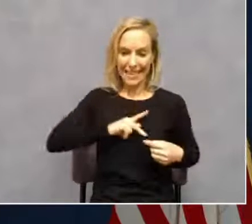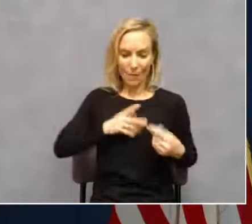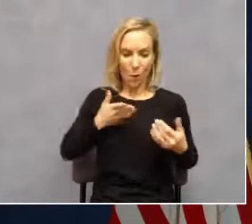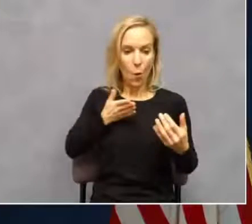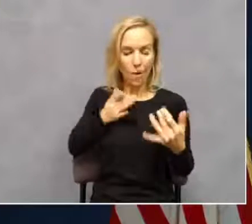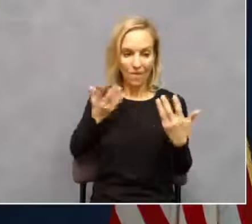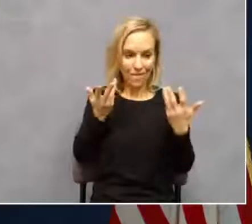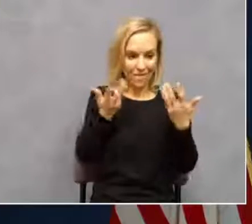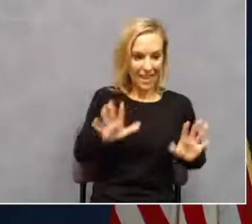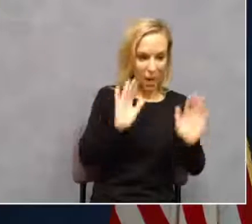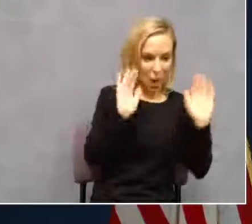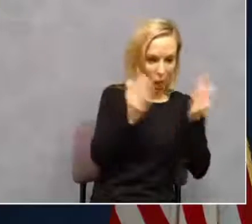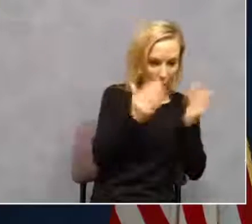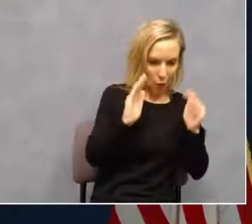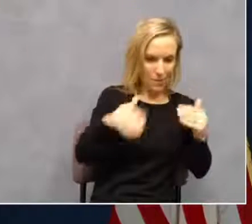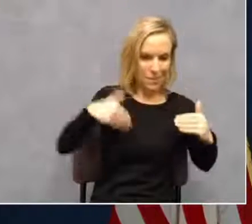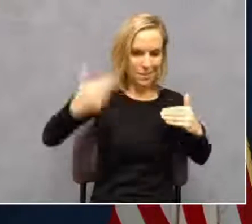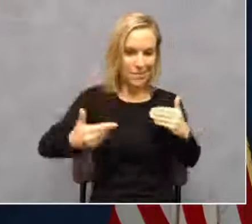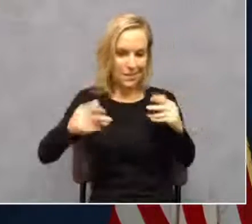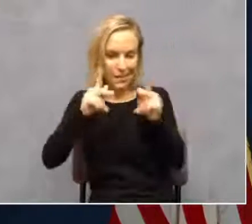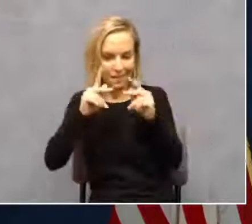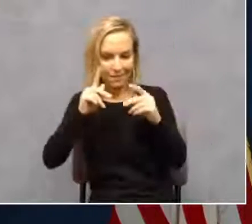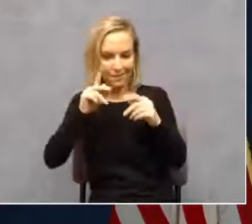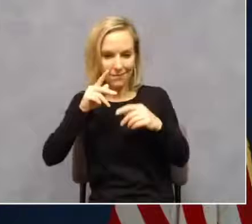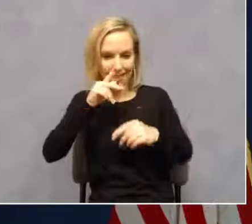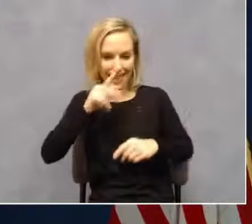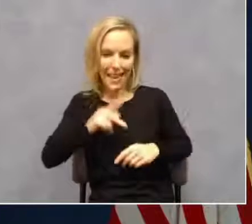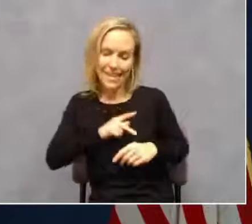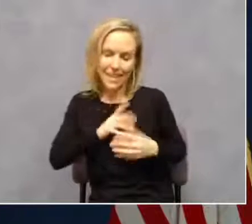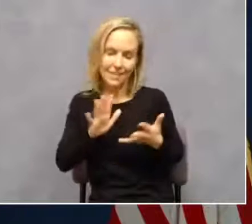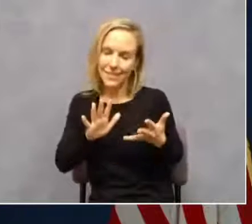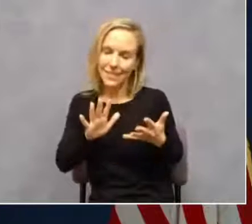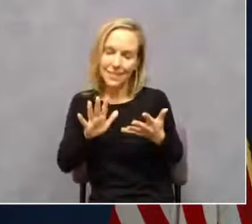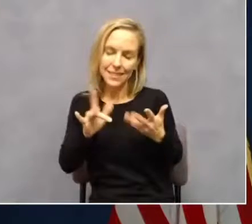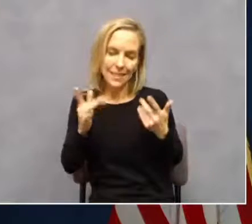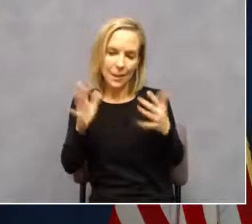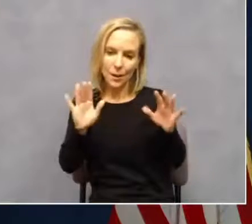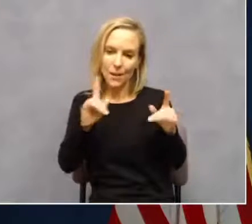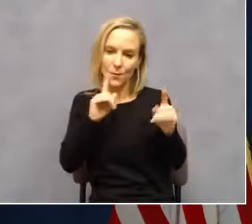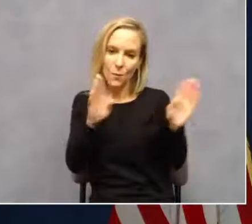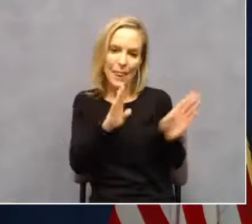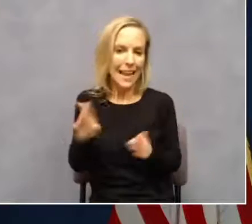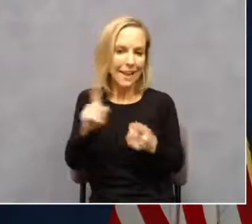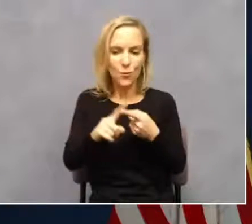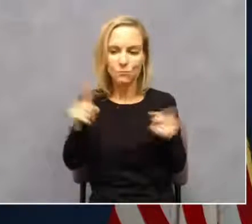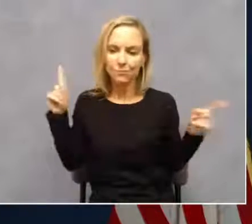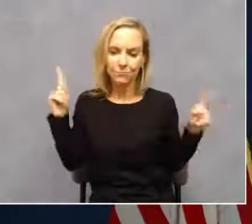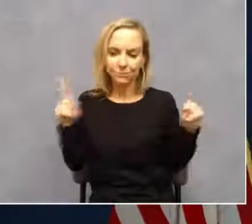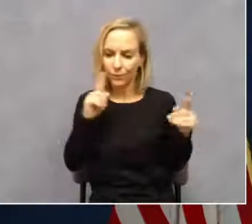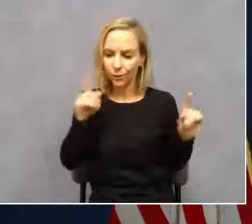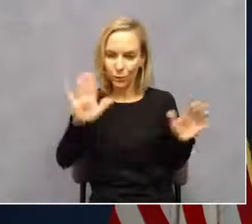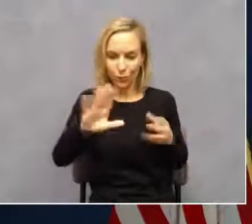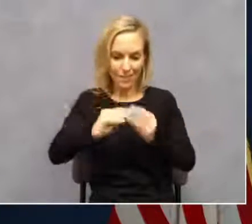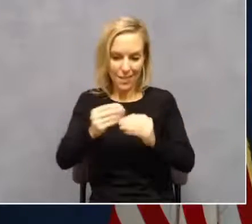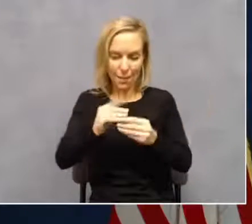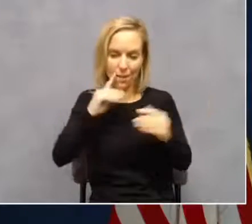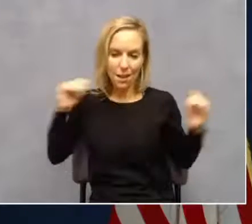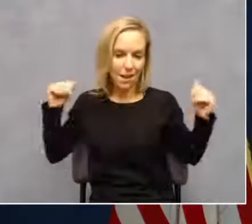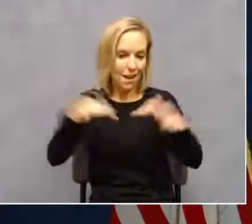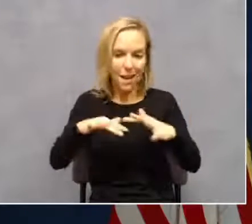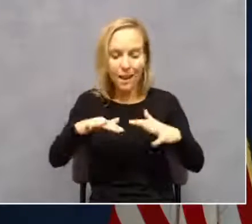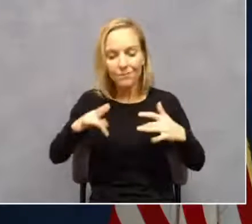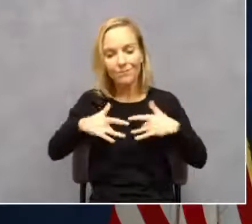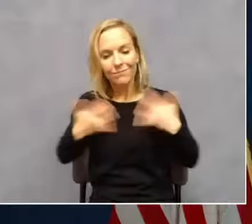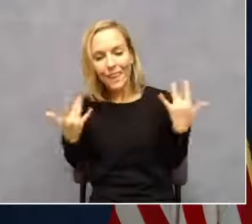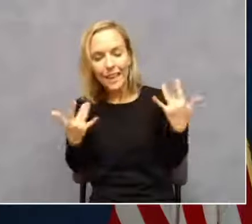to plan for something much smaller. There's only 3 of us left. Anybody else have one? Yes? To double